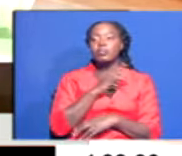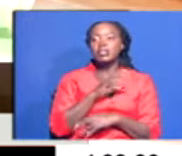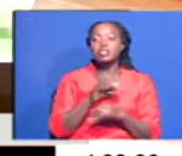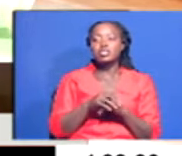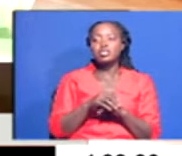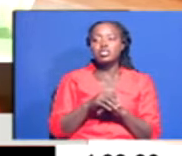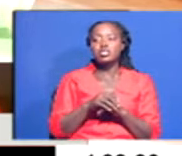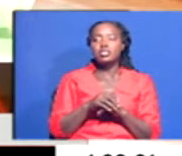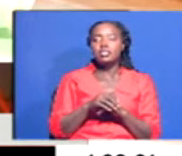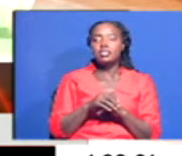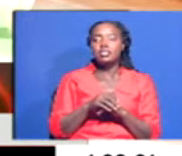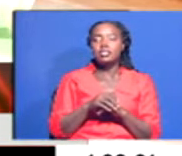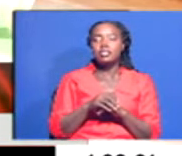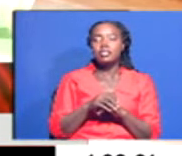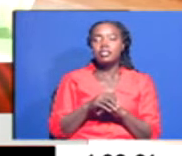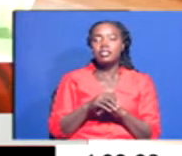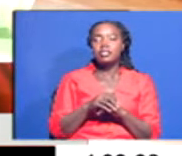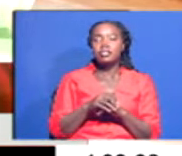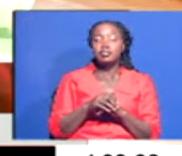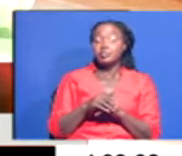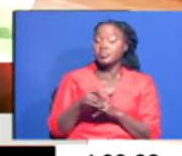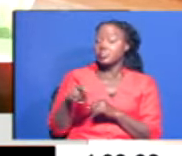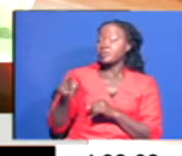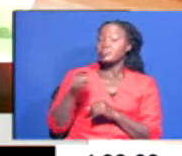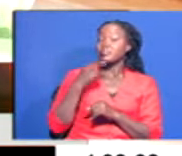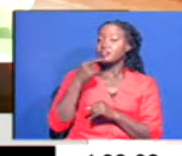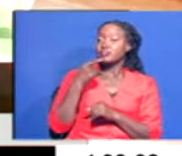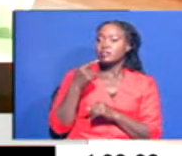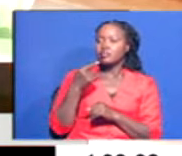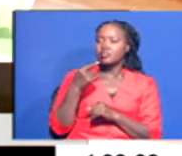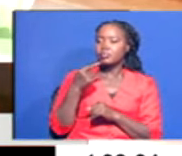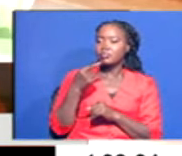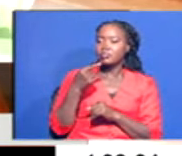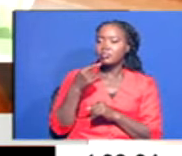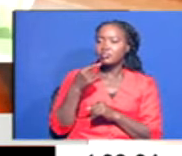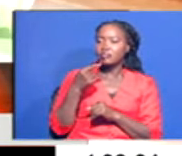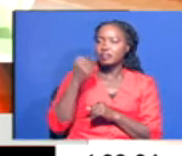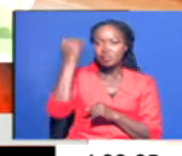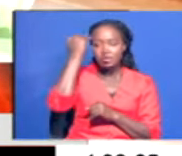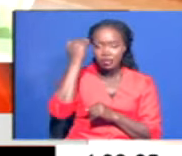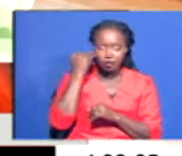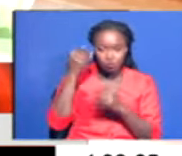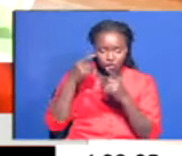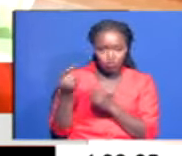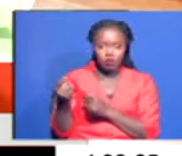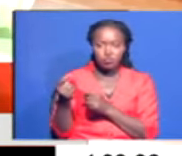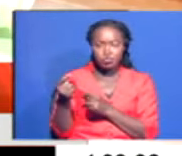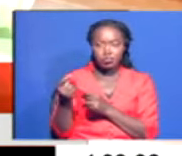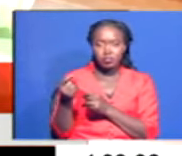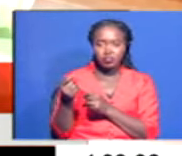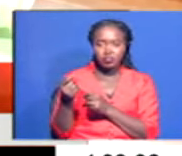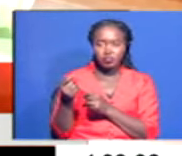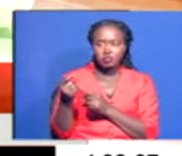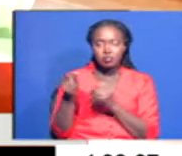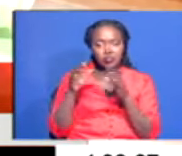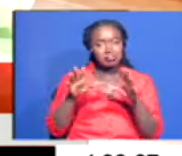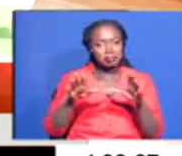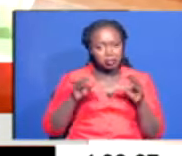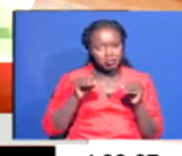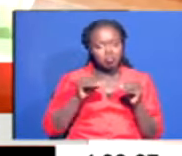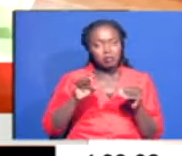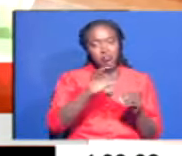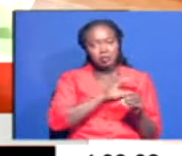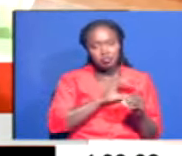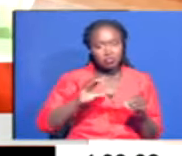But Jimmy Wanjigi on his part has said that he is going to court, that he will not accept that the commission